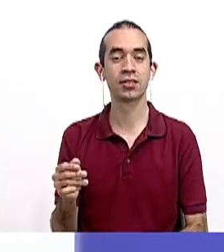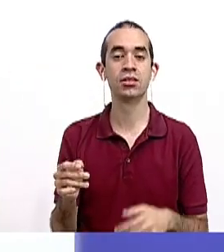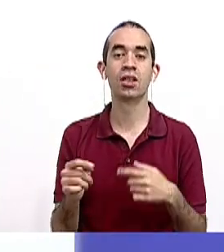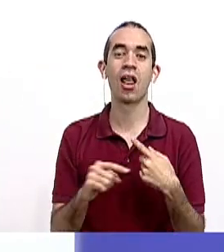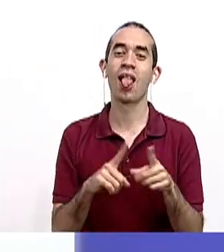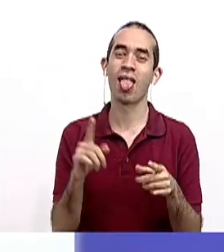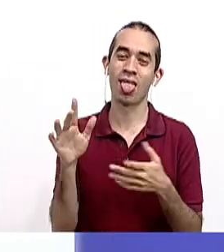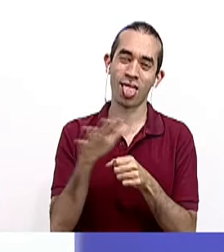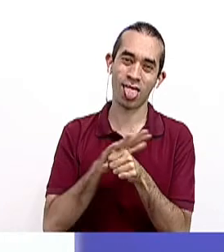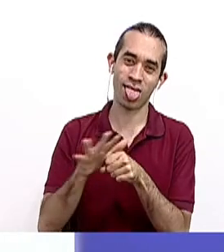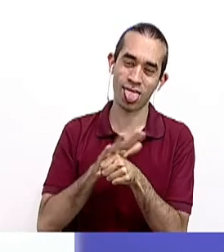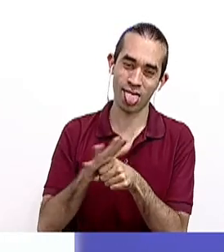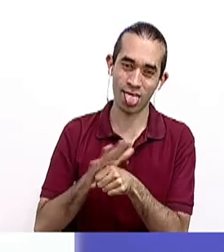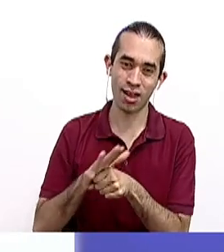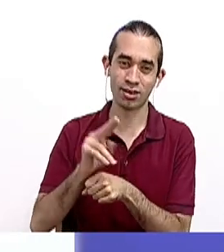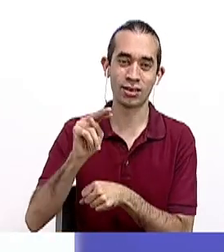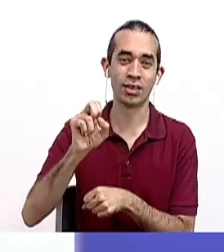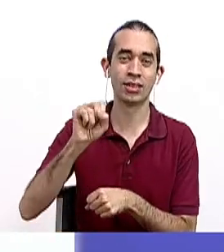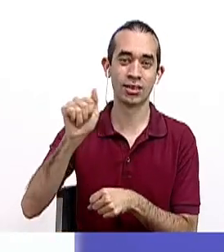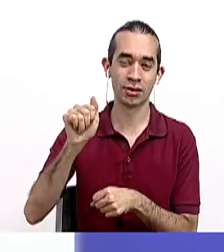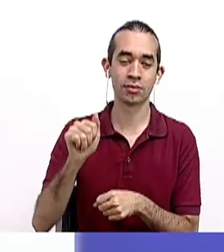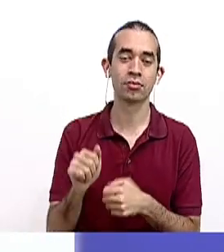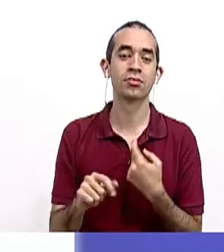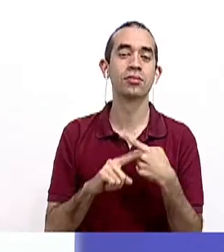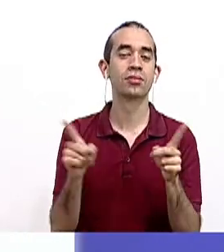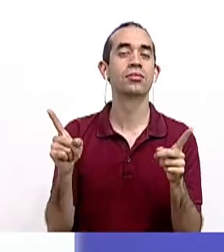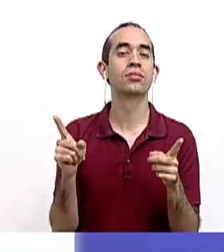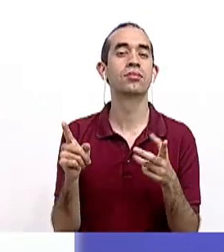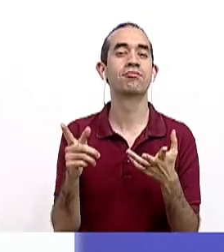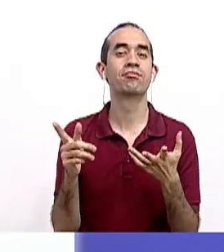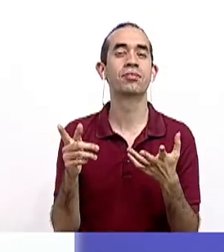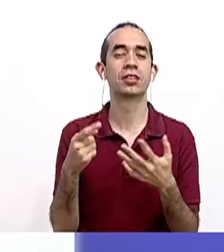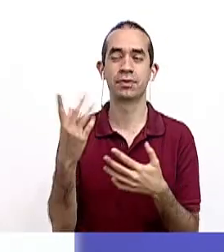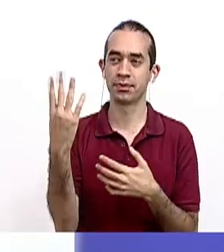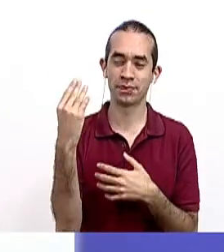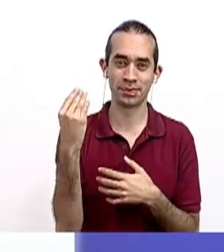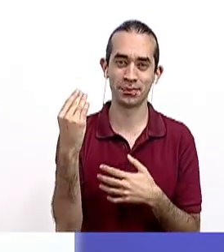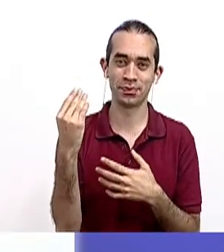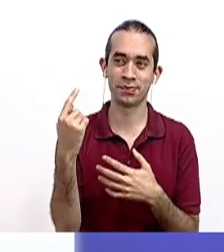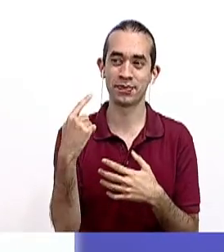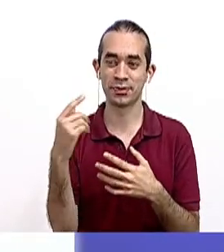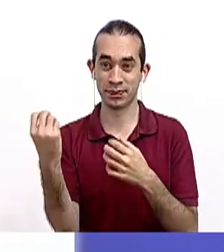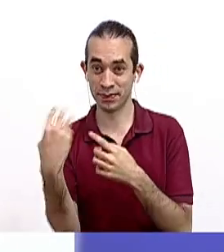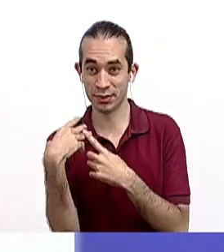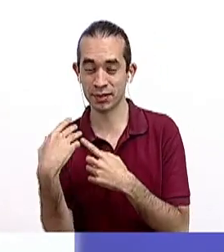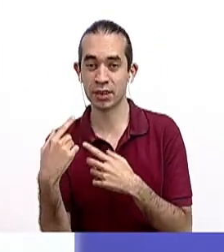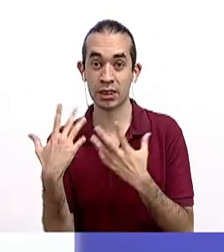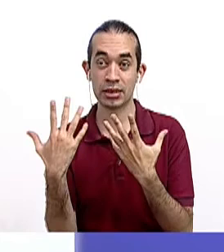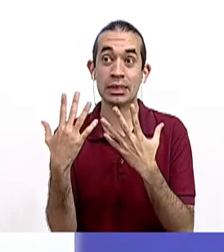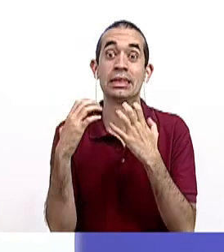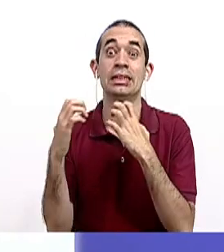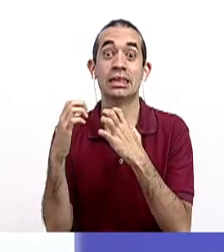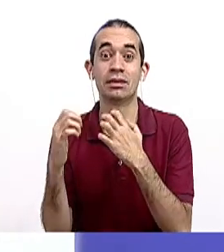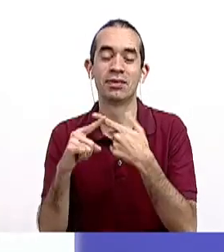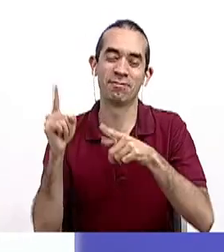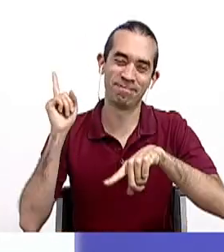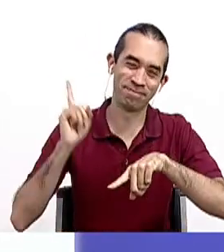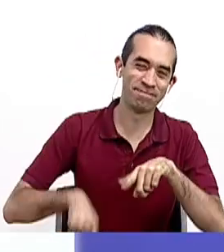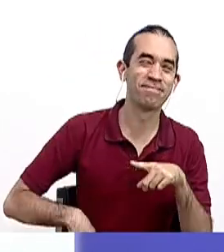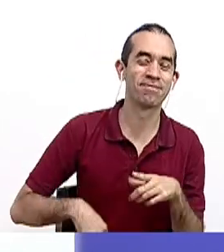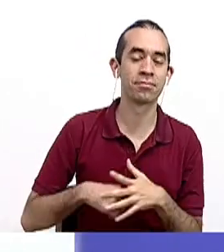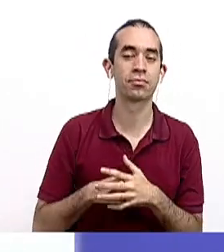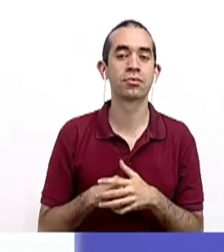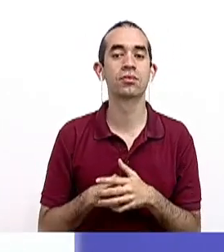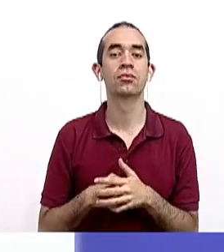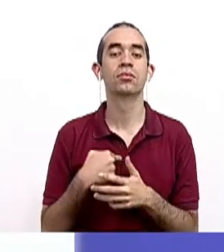busy with everything she's doing at NASA, and she told me that she would have liked to have an interview with me, but she couldn't. So what I